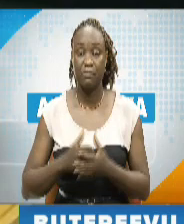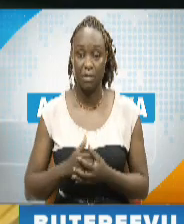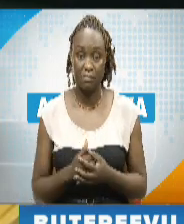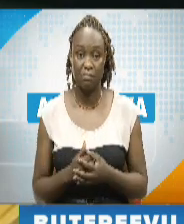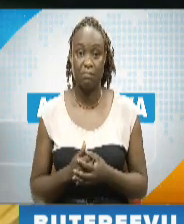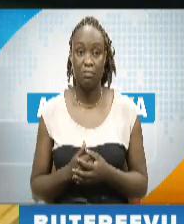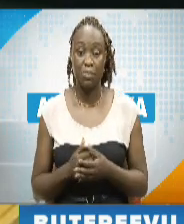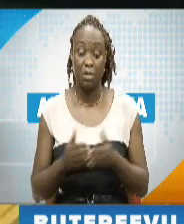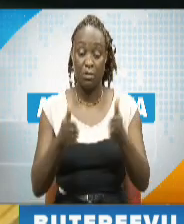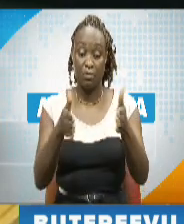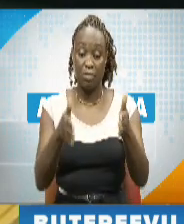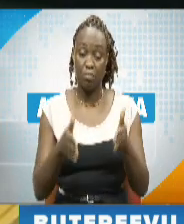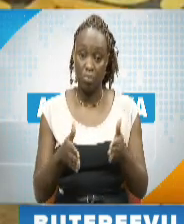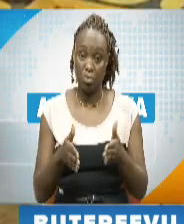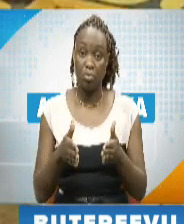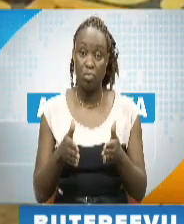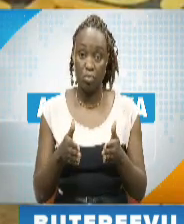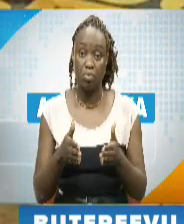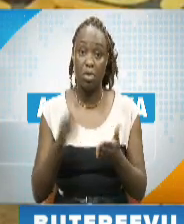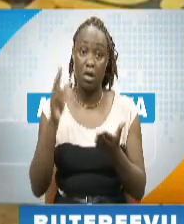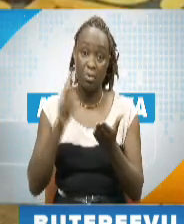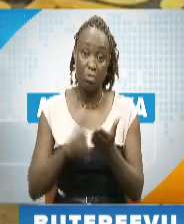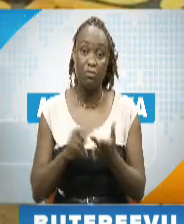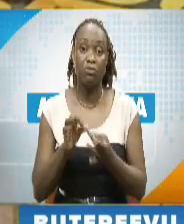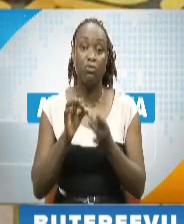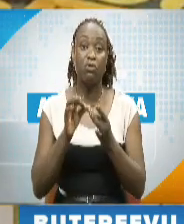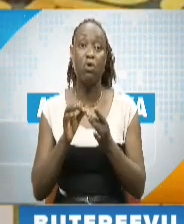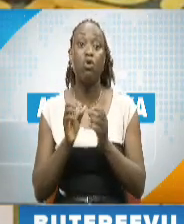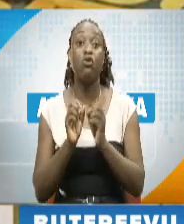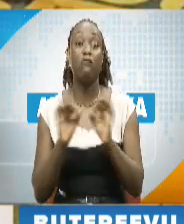Henry Kyemba an official burial. I want to say